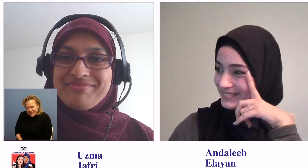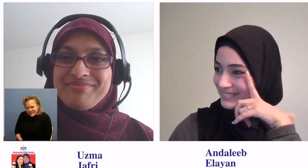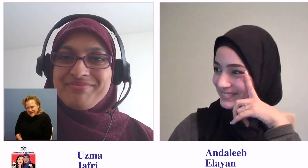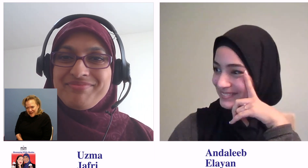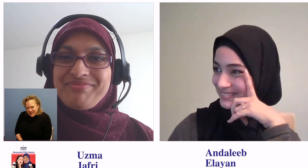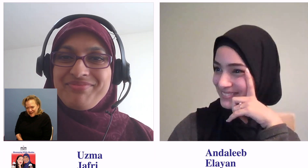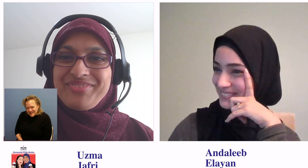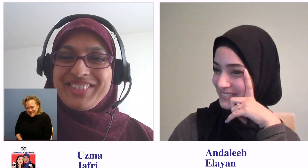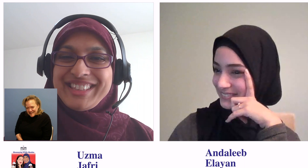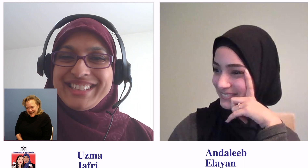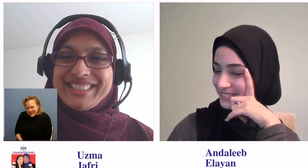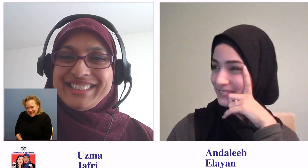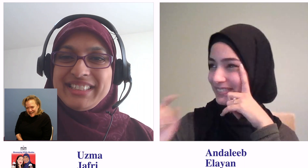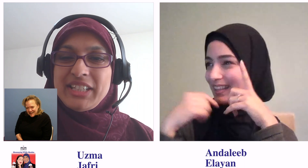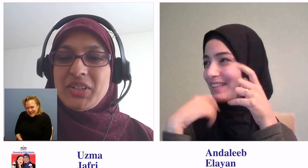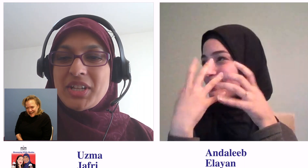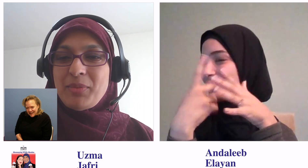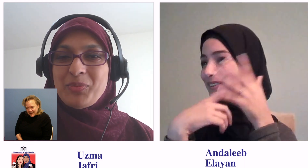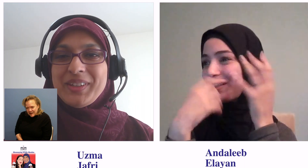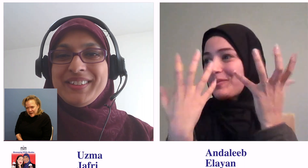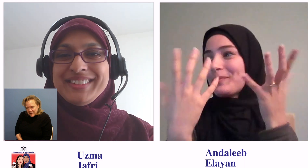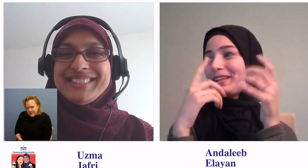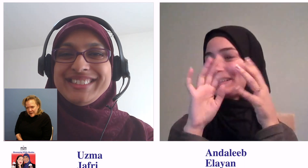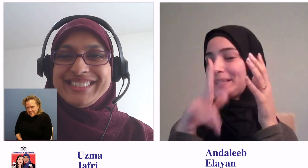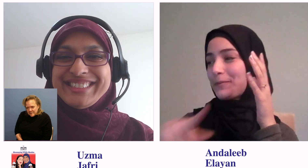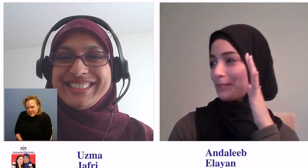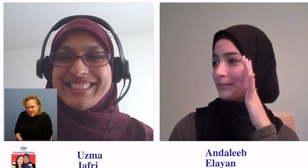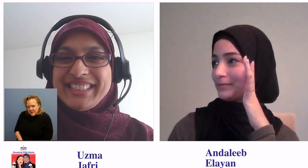I just forgot what I was going to say. Take your time.